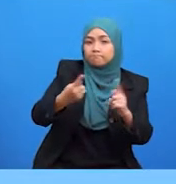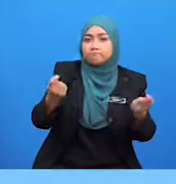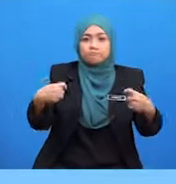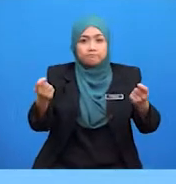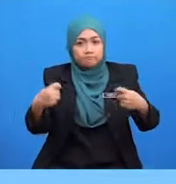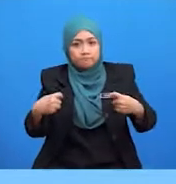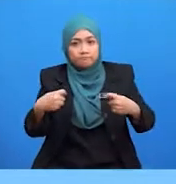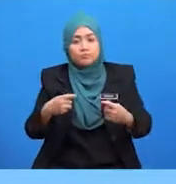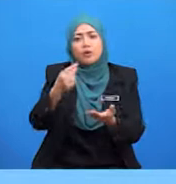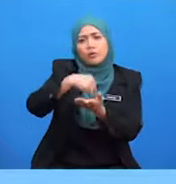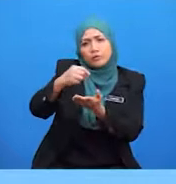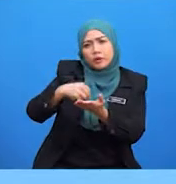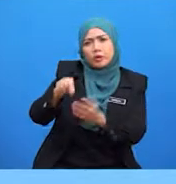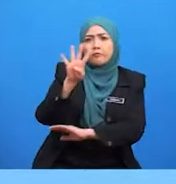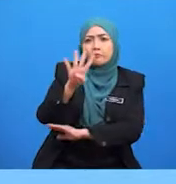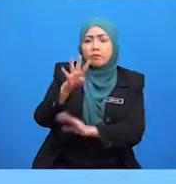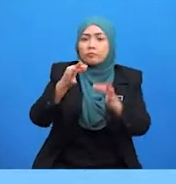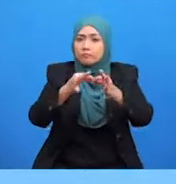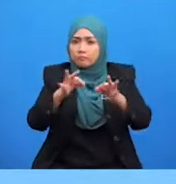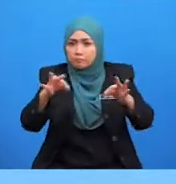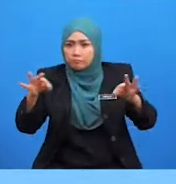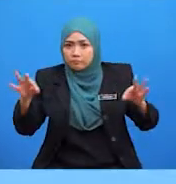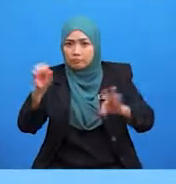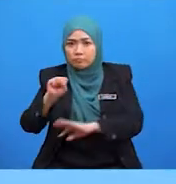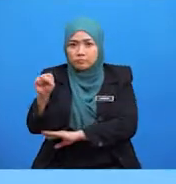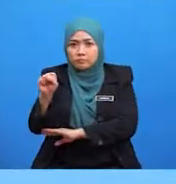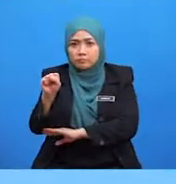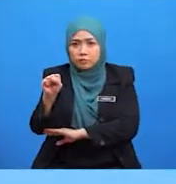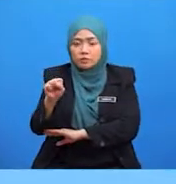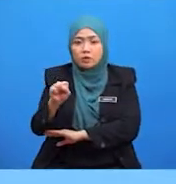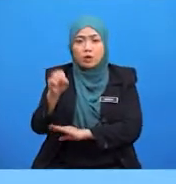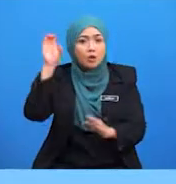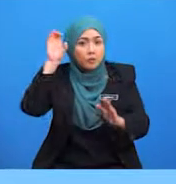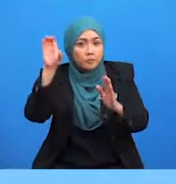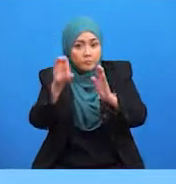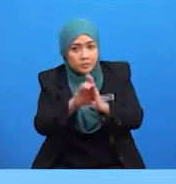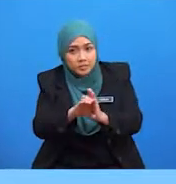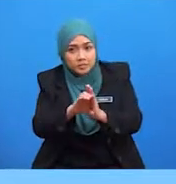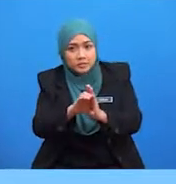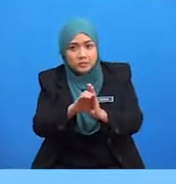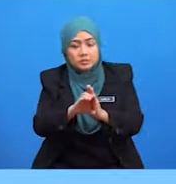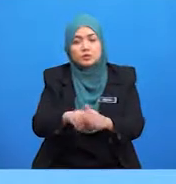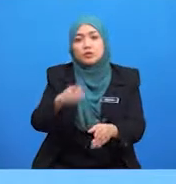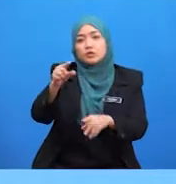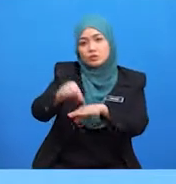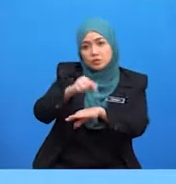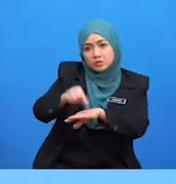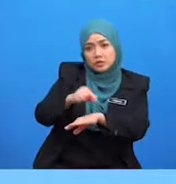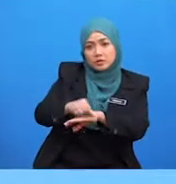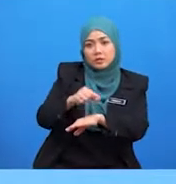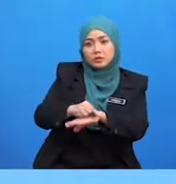at least 4 sentences based on a picture using correct adjectives.